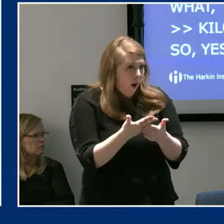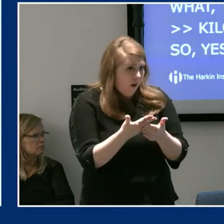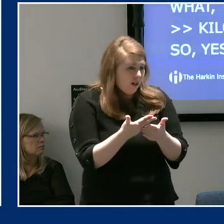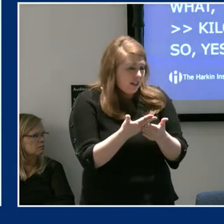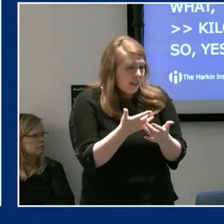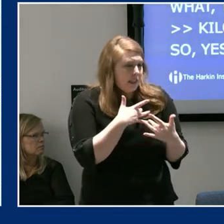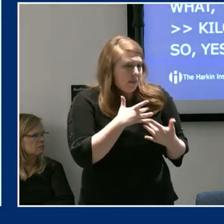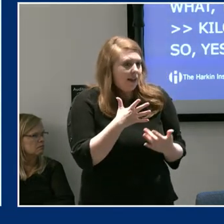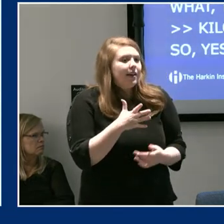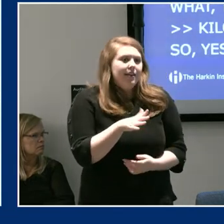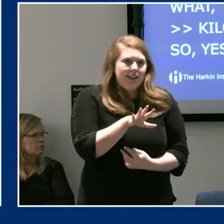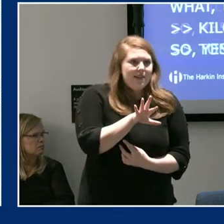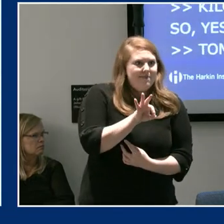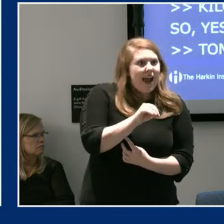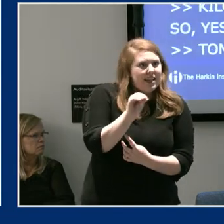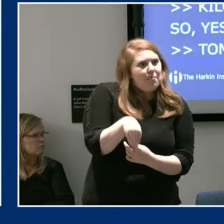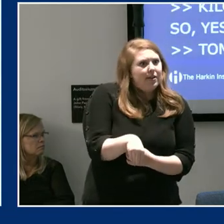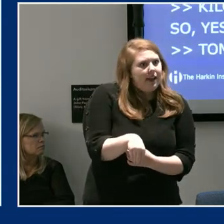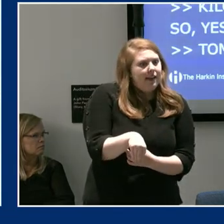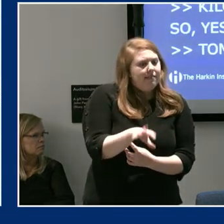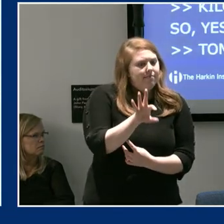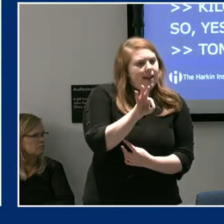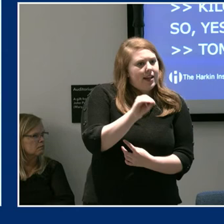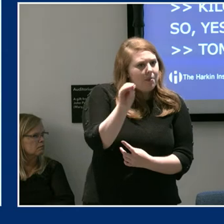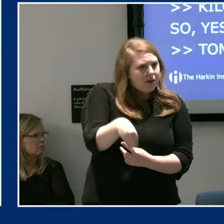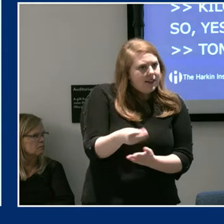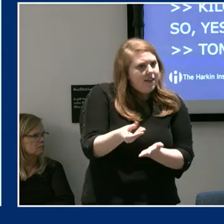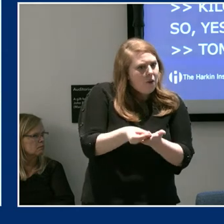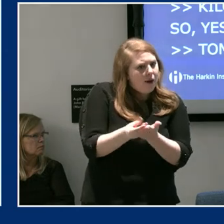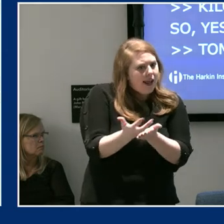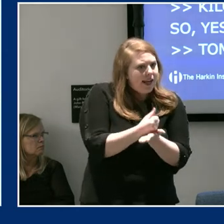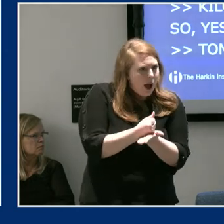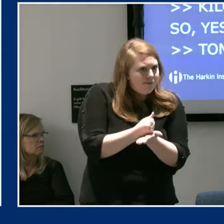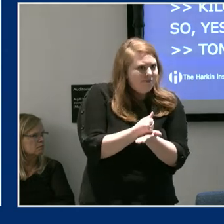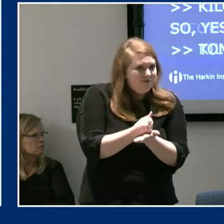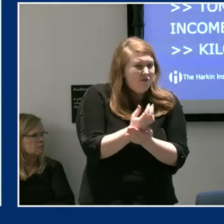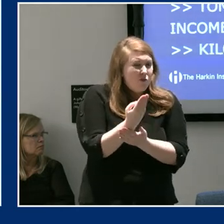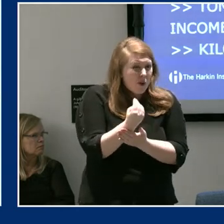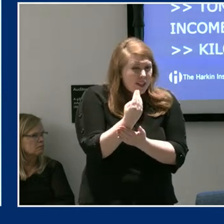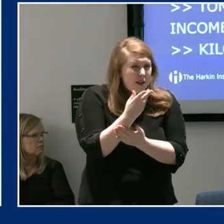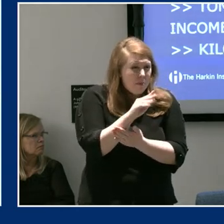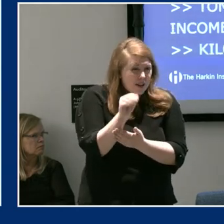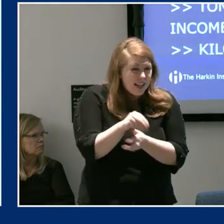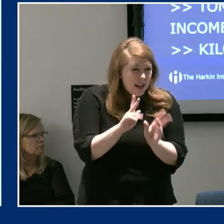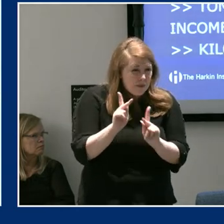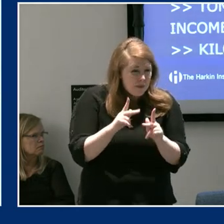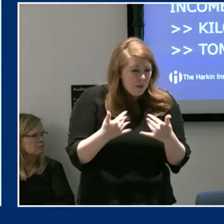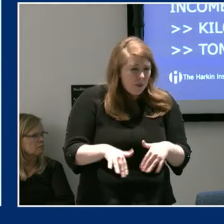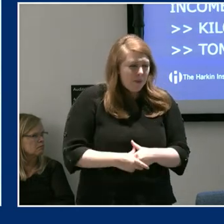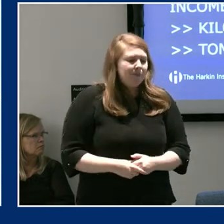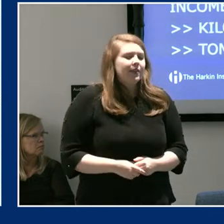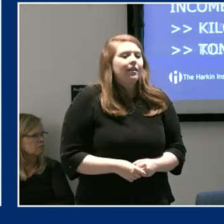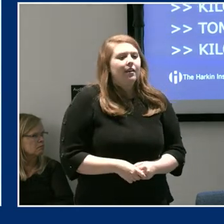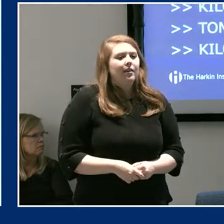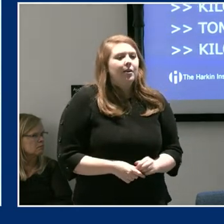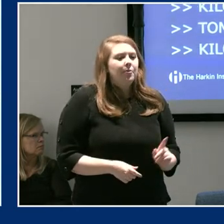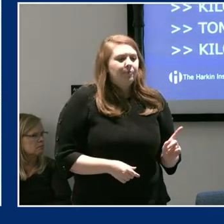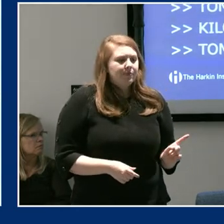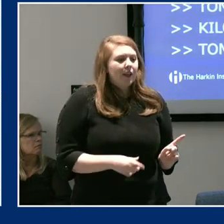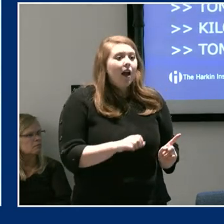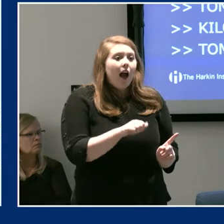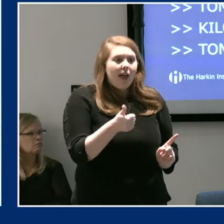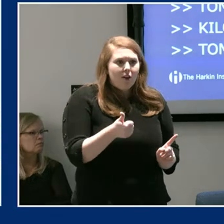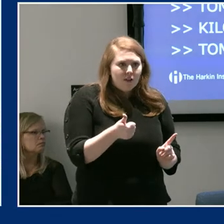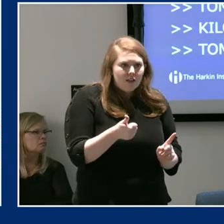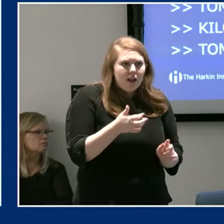income. Yeah, for 90%. For 90% of their income. And the other important thing, I think, Dr. Kijakazi, is that it lasts